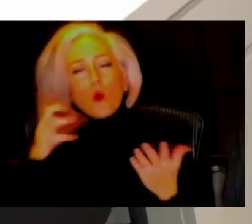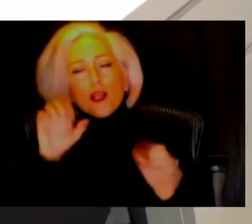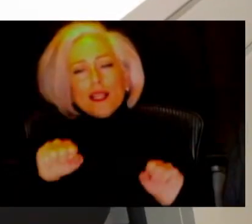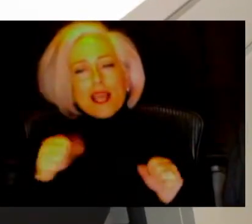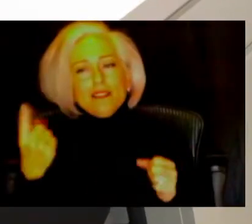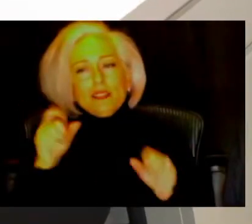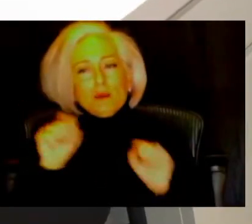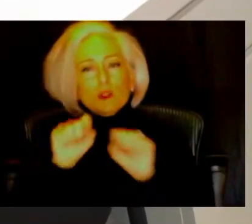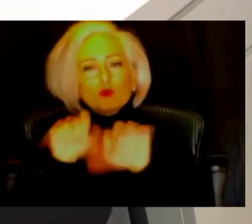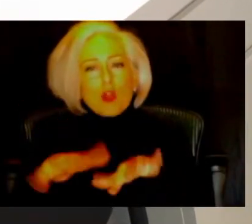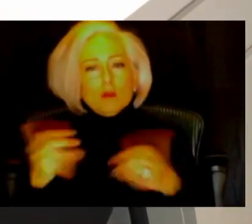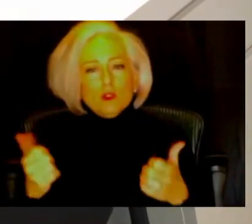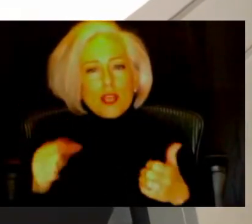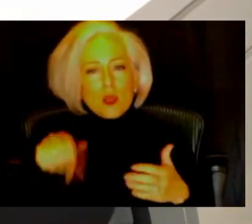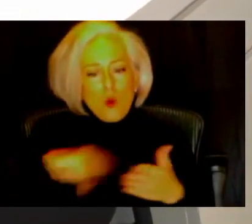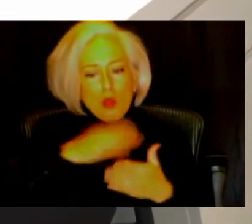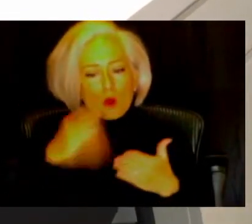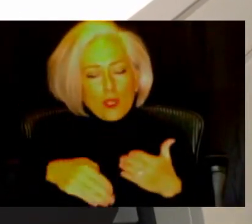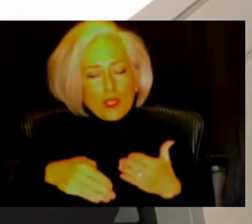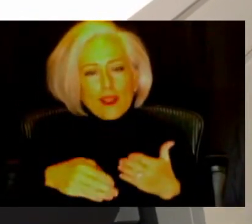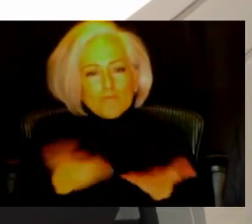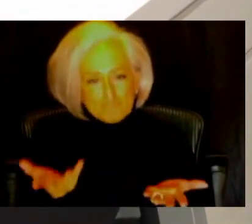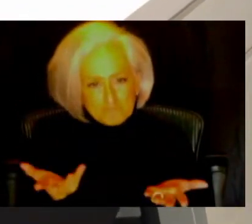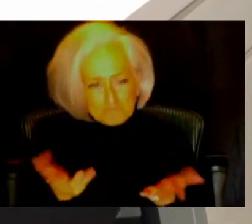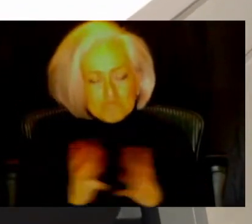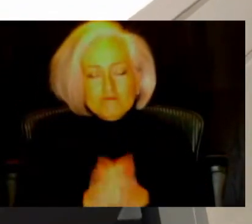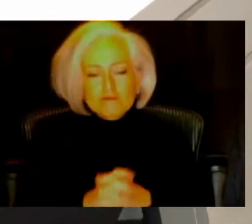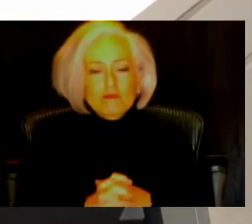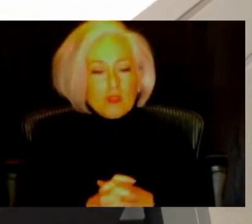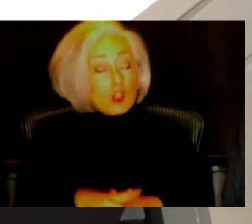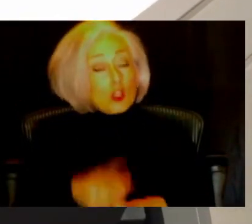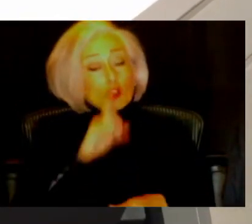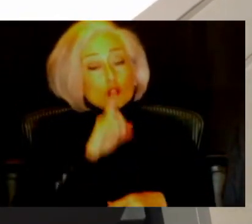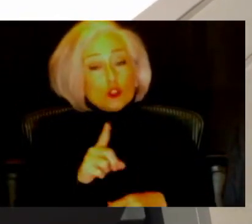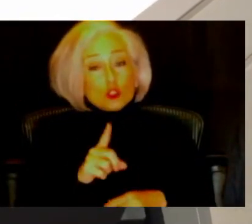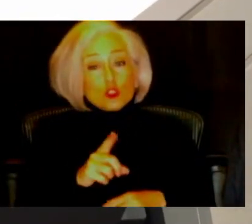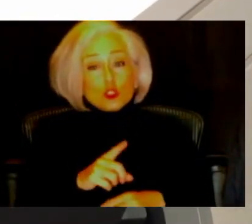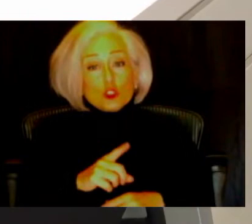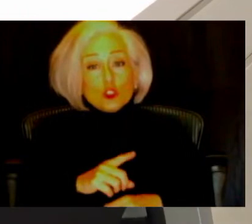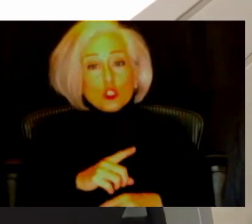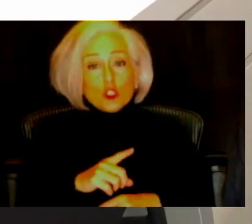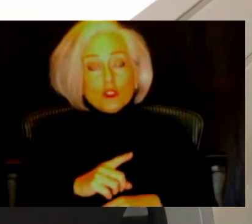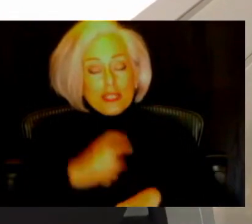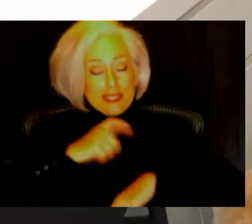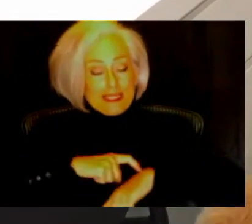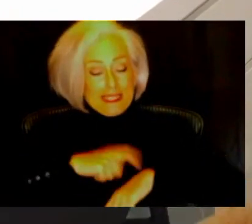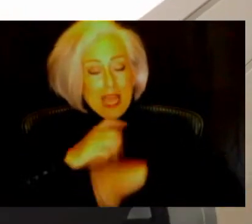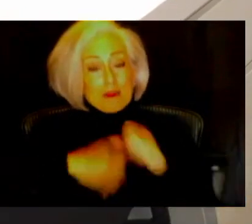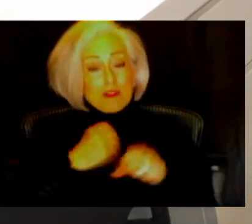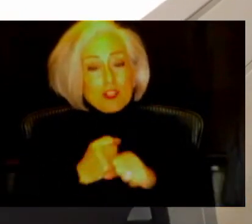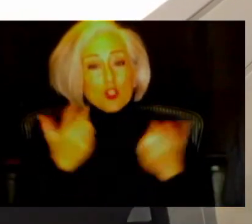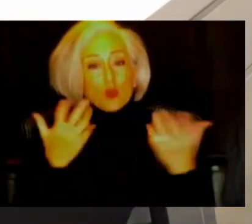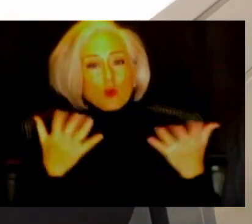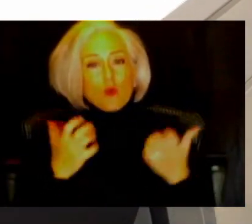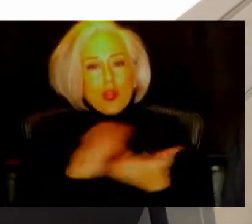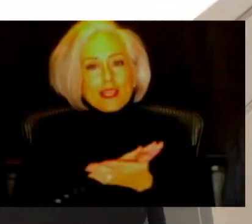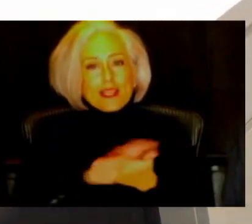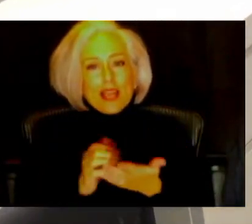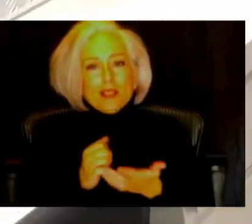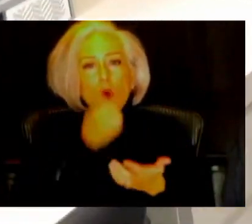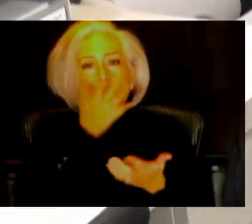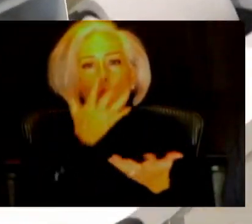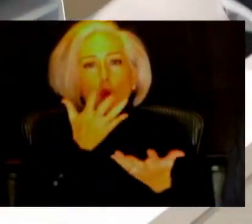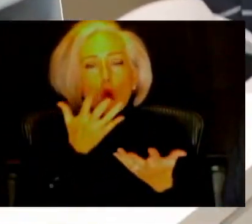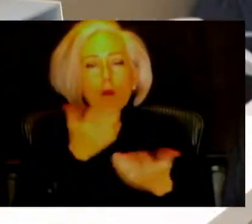or over the weekend? Sure. Well, we're looking, it's the time of the year that we're looking for nice warm winter clothing,